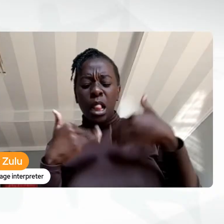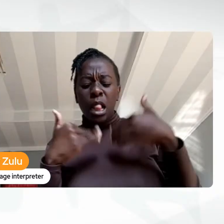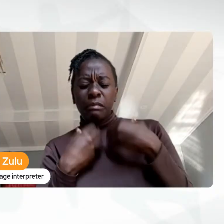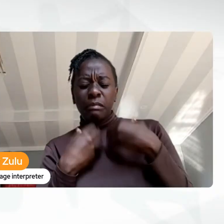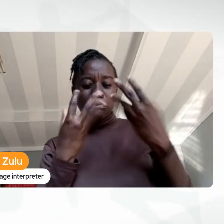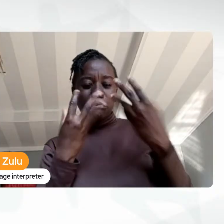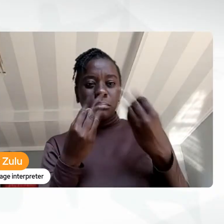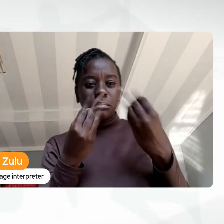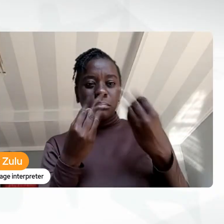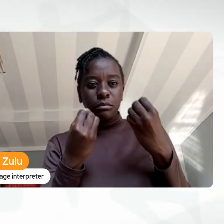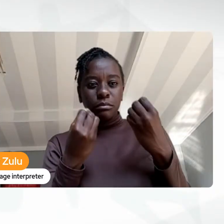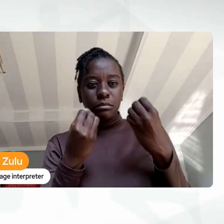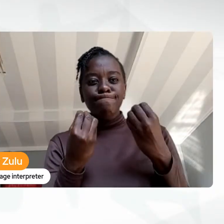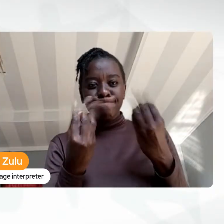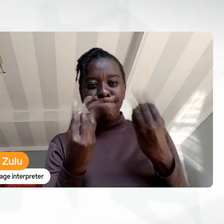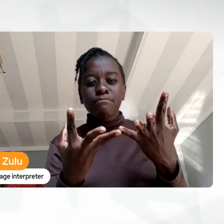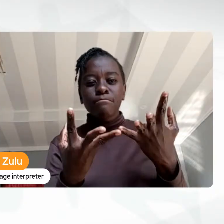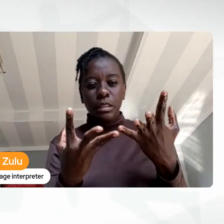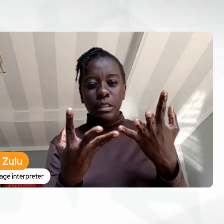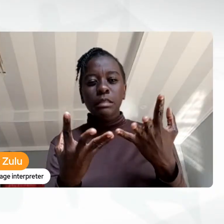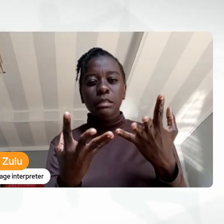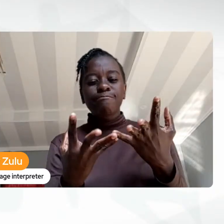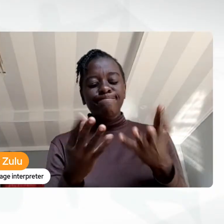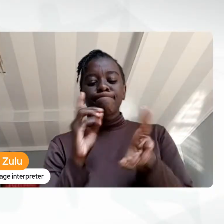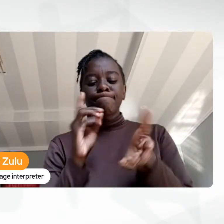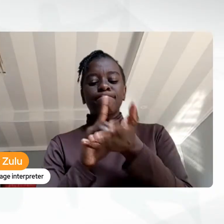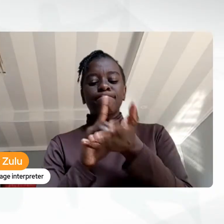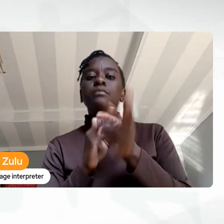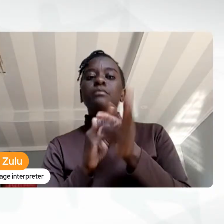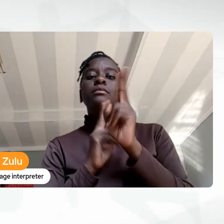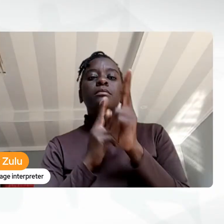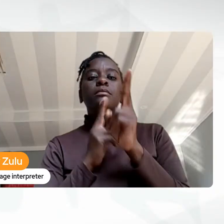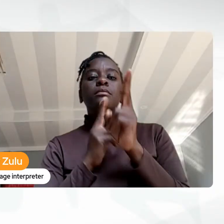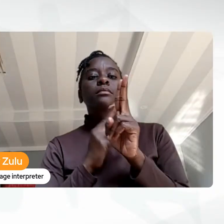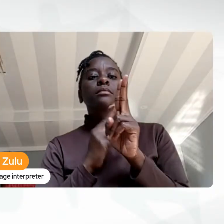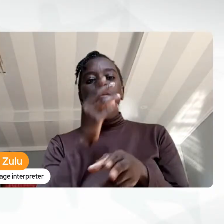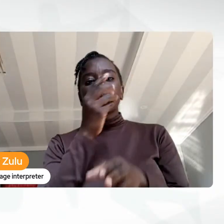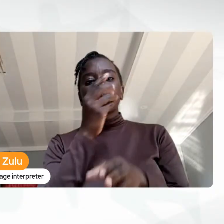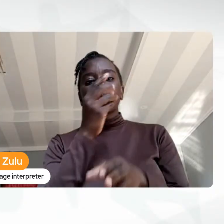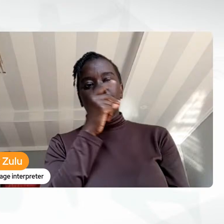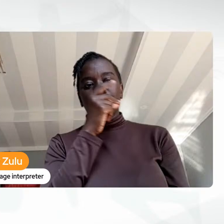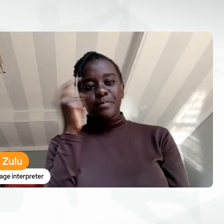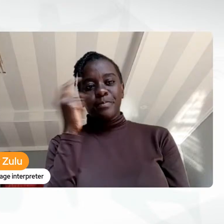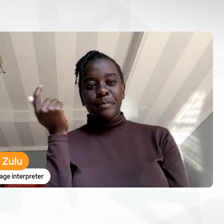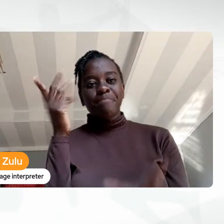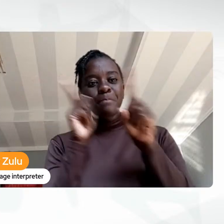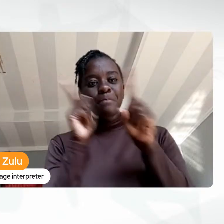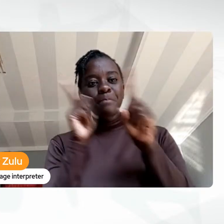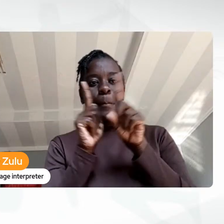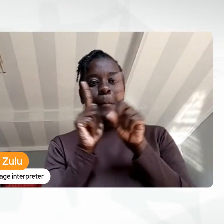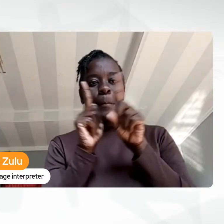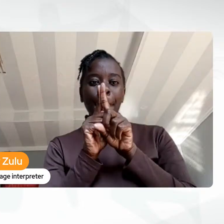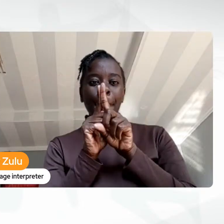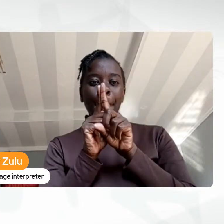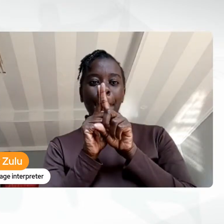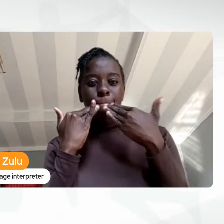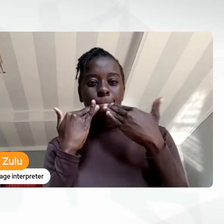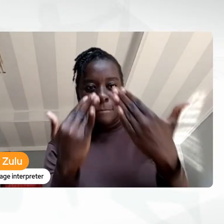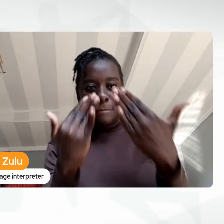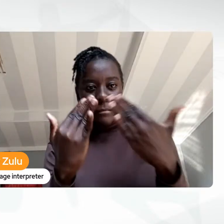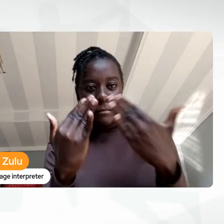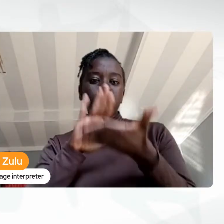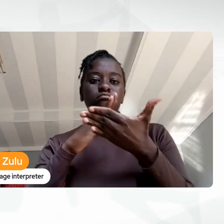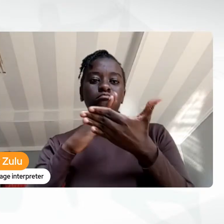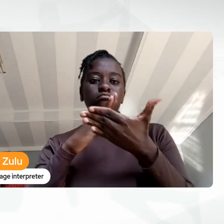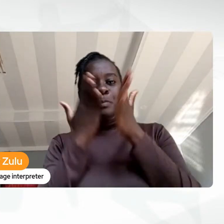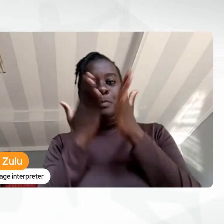respond and just ask the questions that they need to ask. And of course, not forgetting Memory, thank you so very much for being part of this show